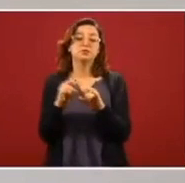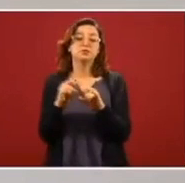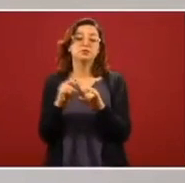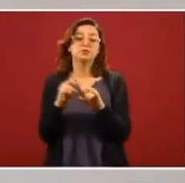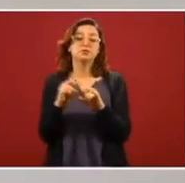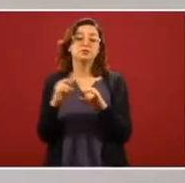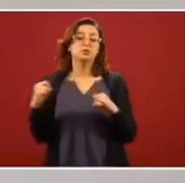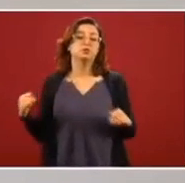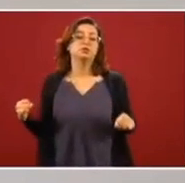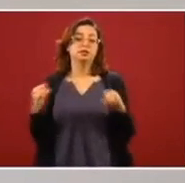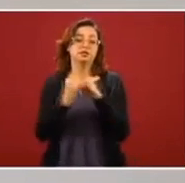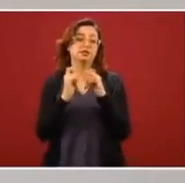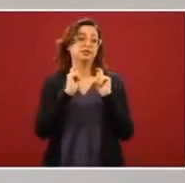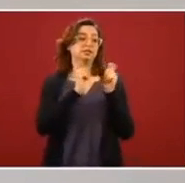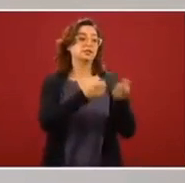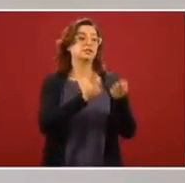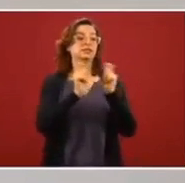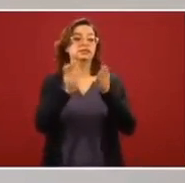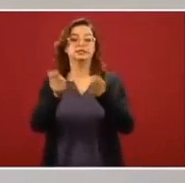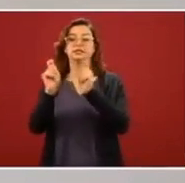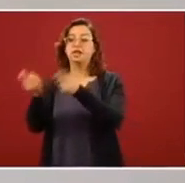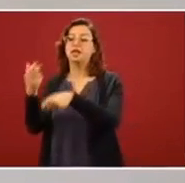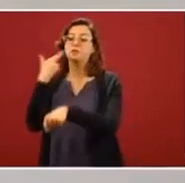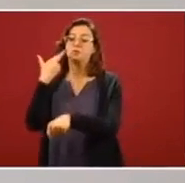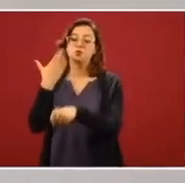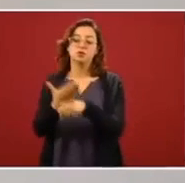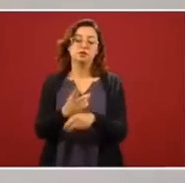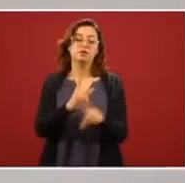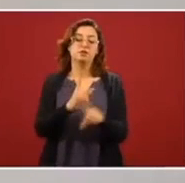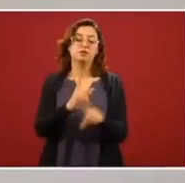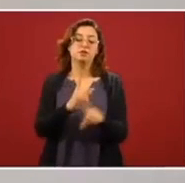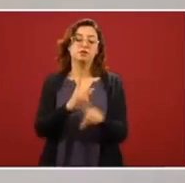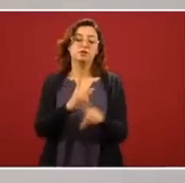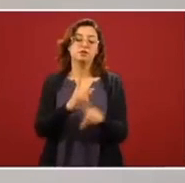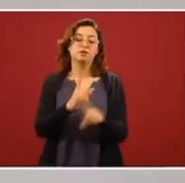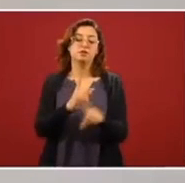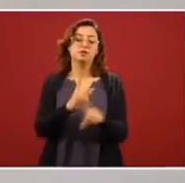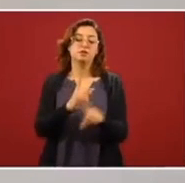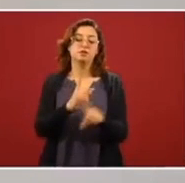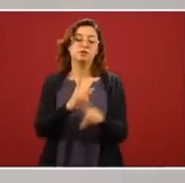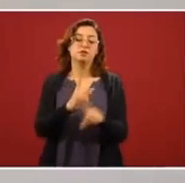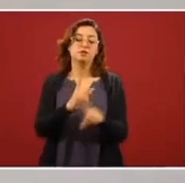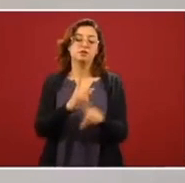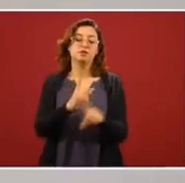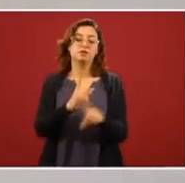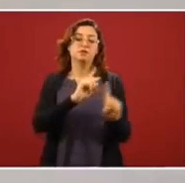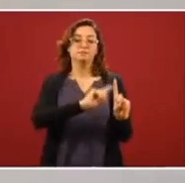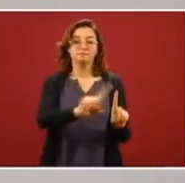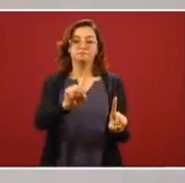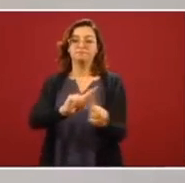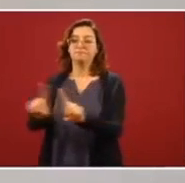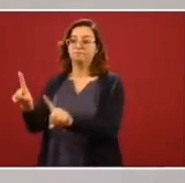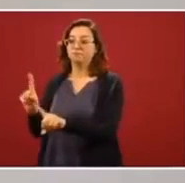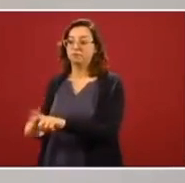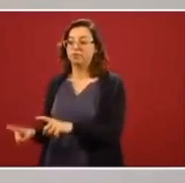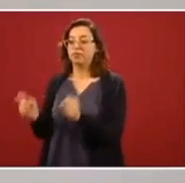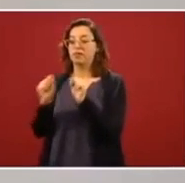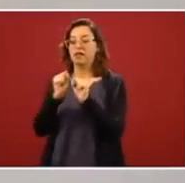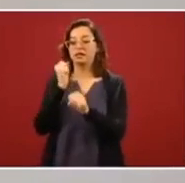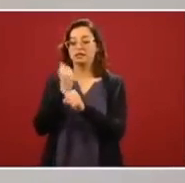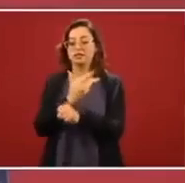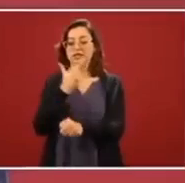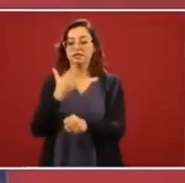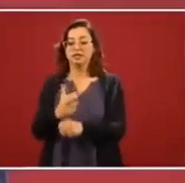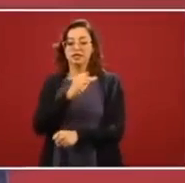different agencies. Ahí la Secretaría de Salud, And there, the Secretary of Health, la integración